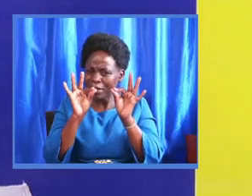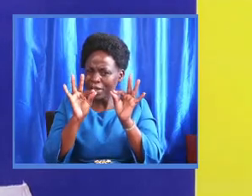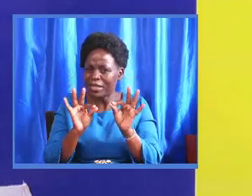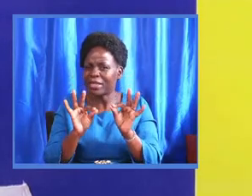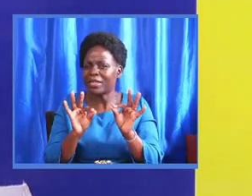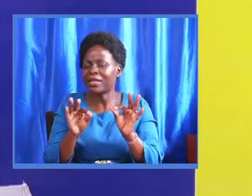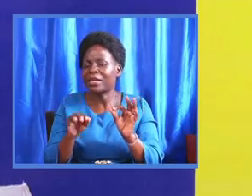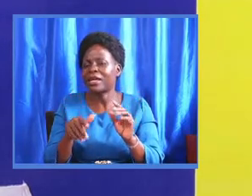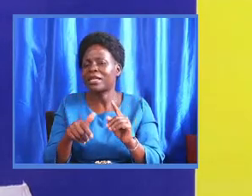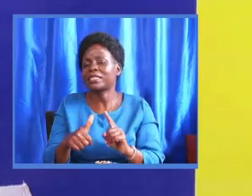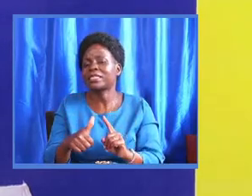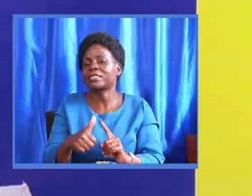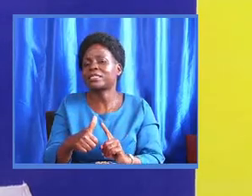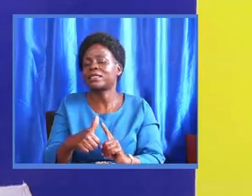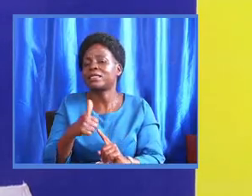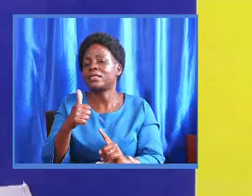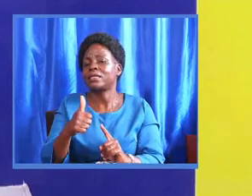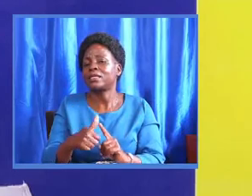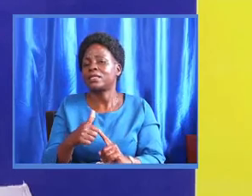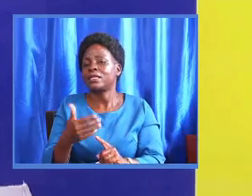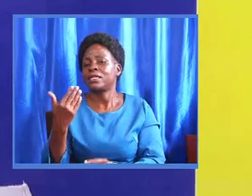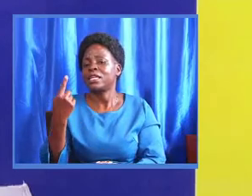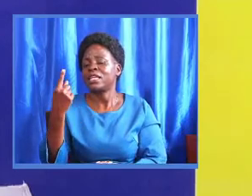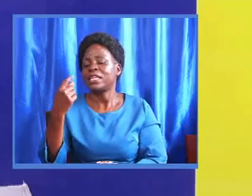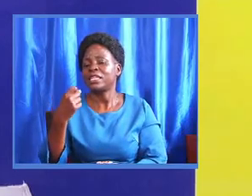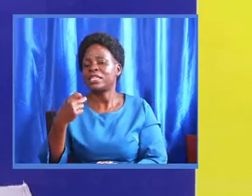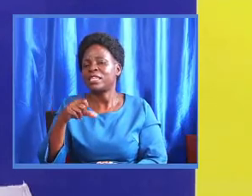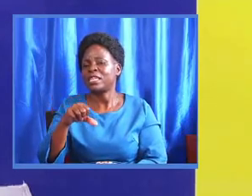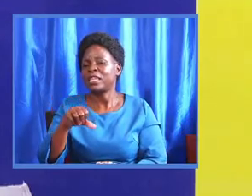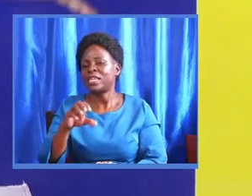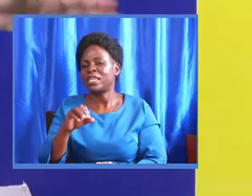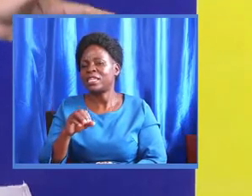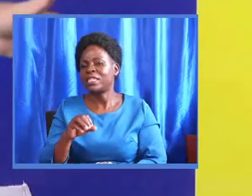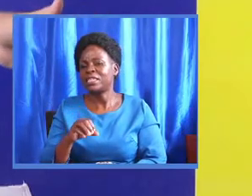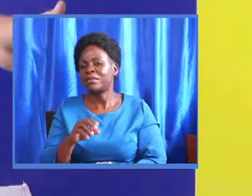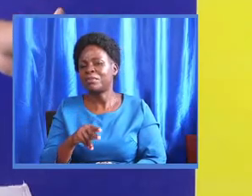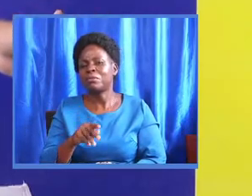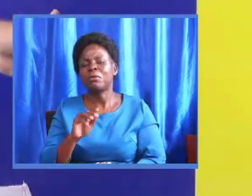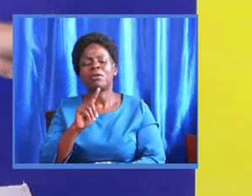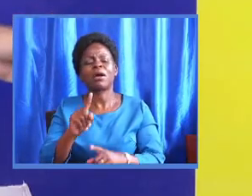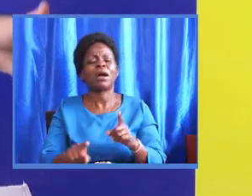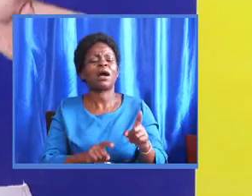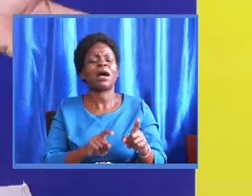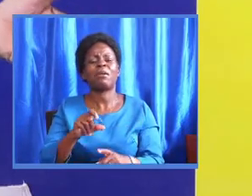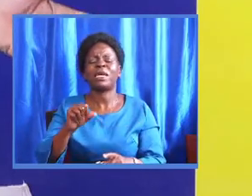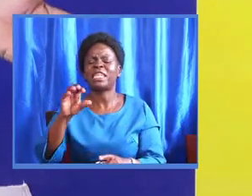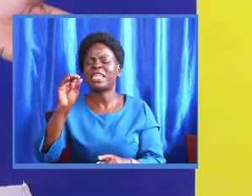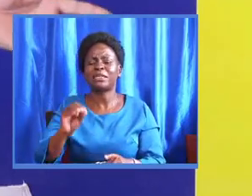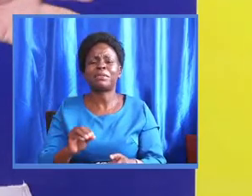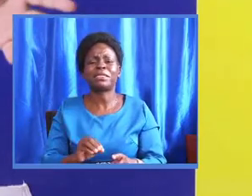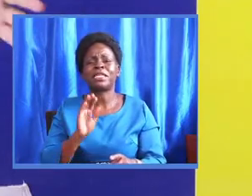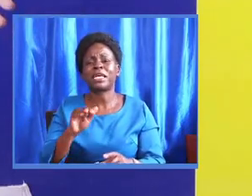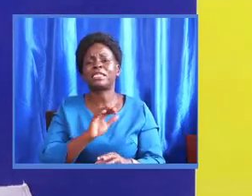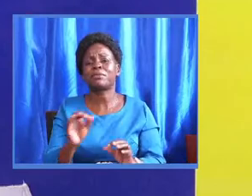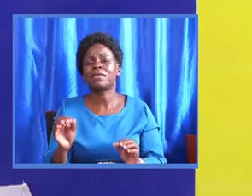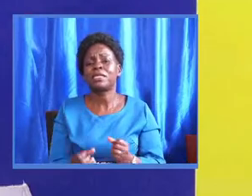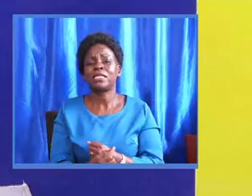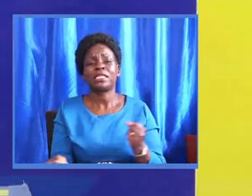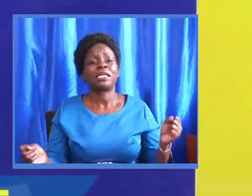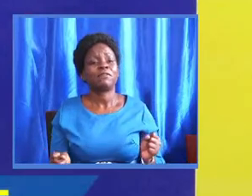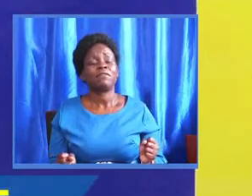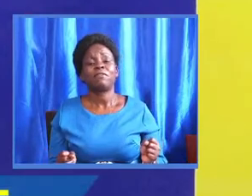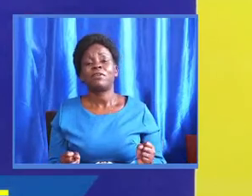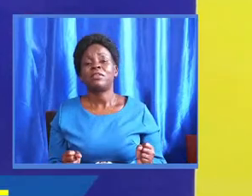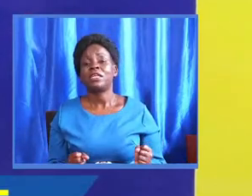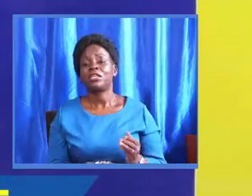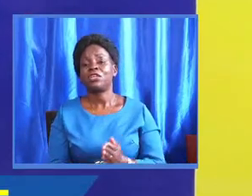tenant. And 99.9% of Ugandans don't even ask for them, which is sad, because then you find